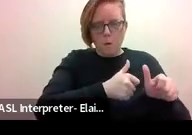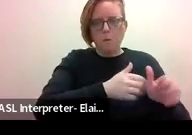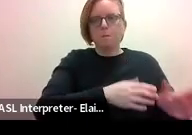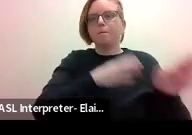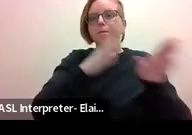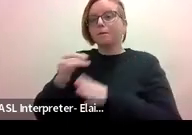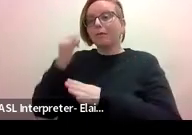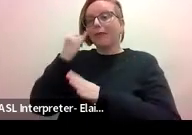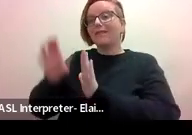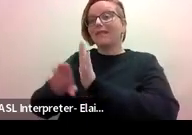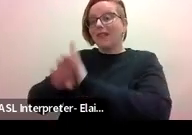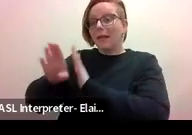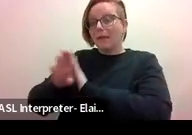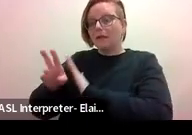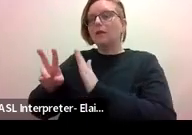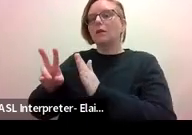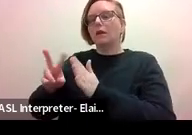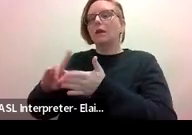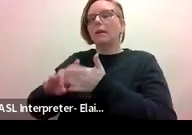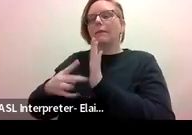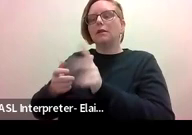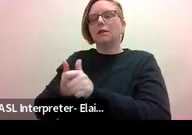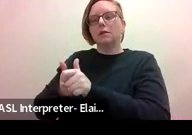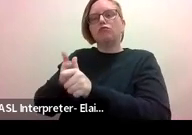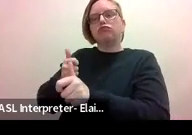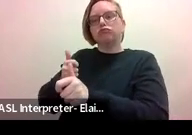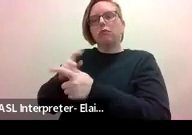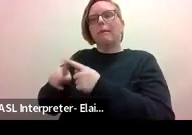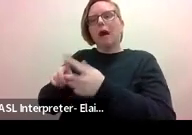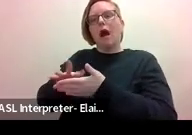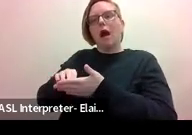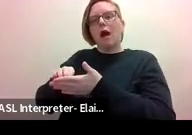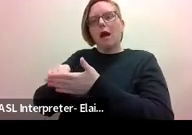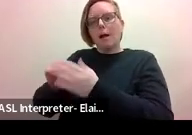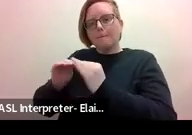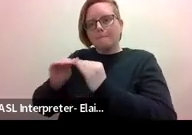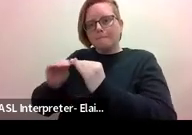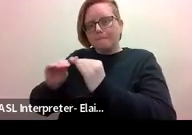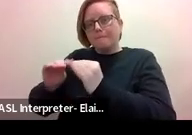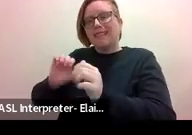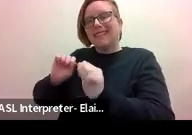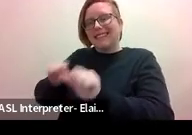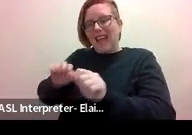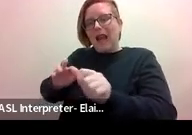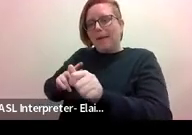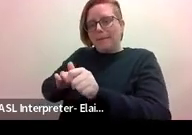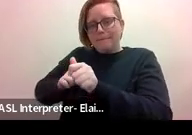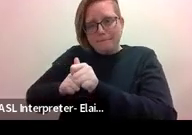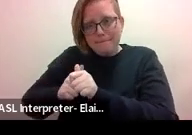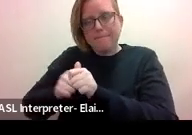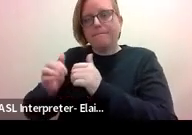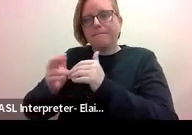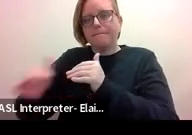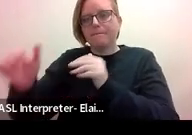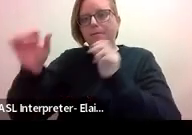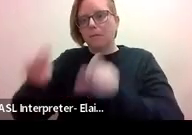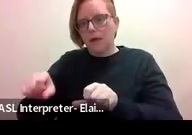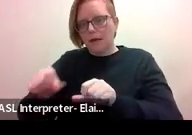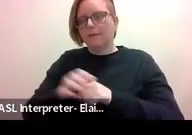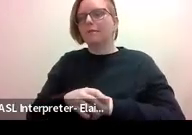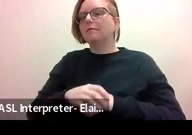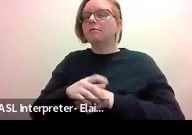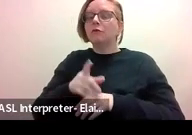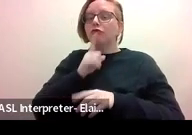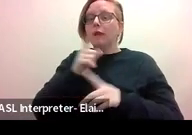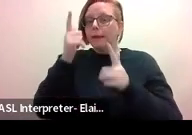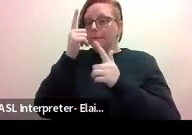skill deficit that the IEP team feels that the child will outgrow. And so again, that's just an IEP team decision.